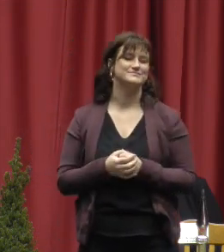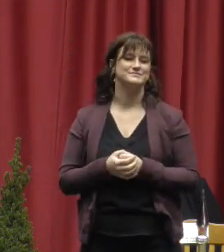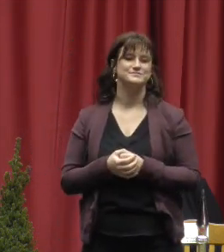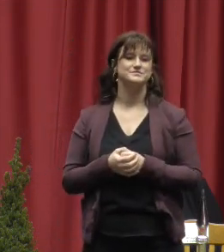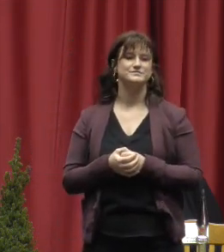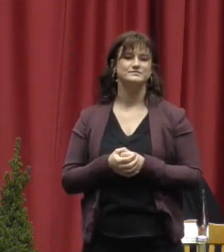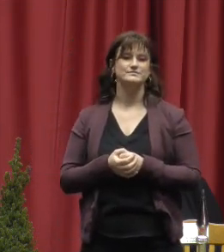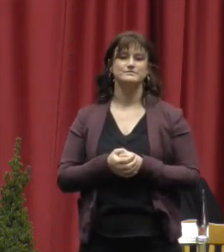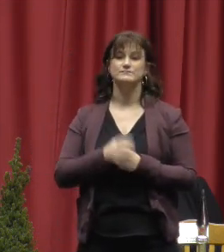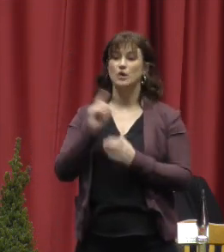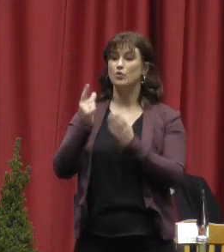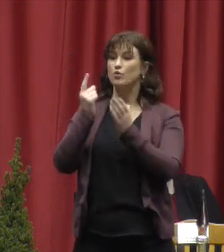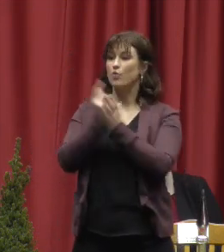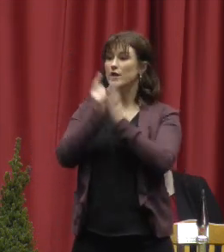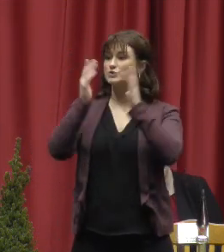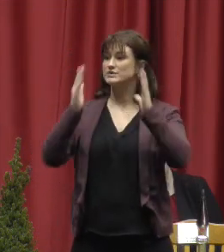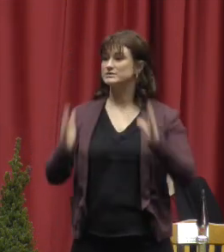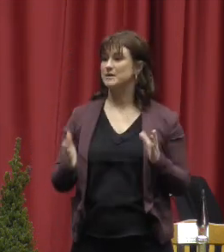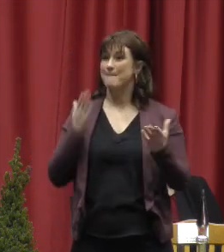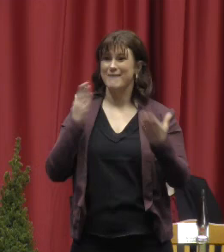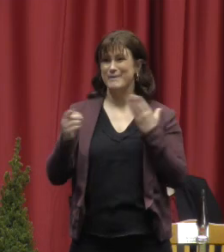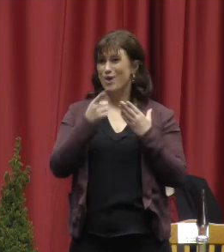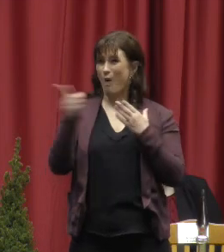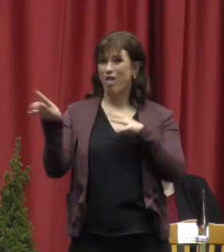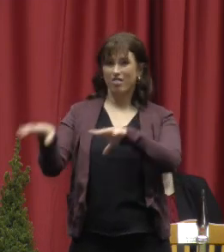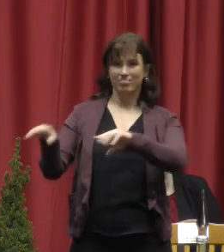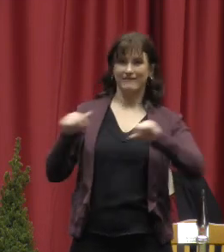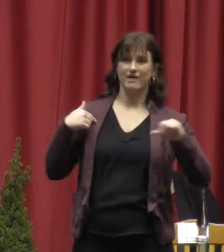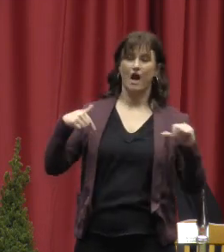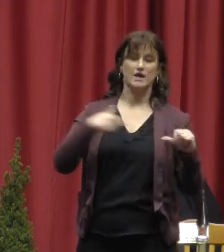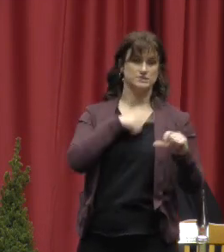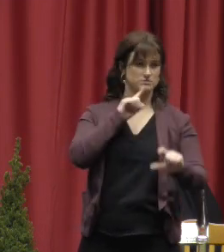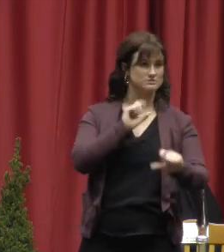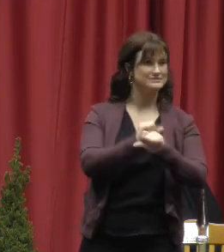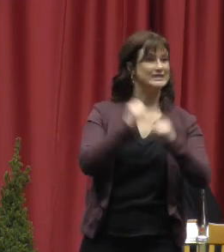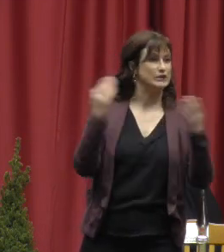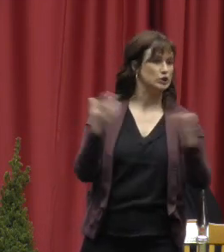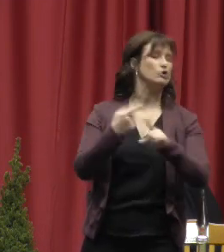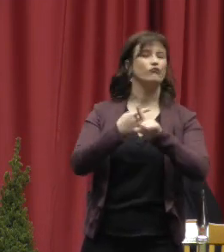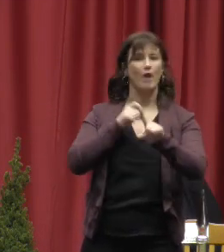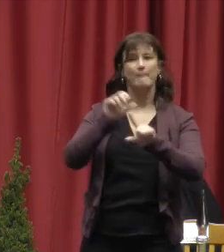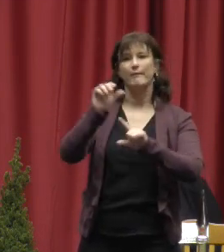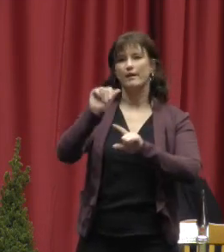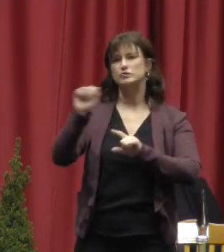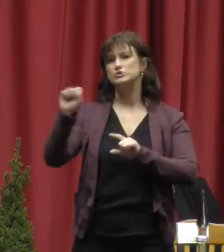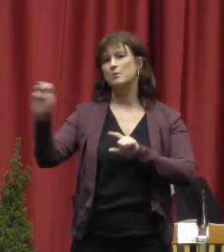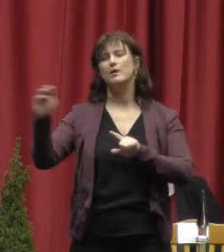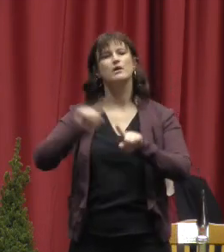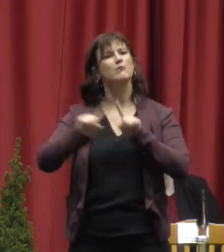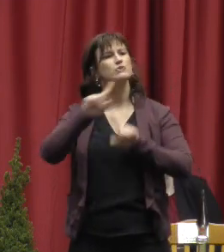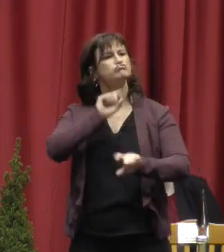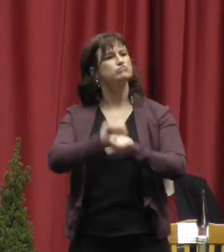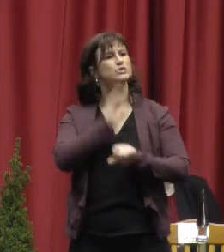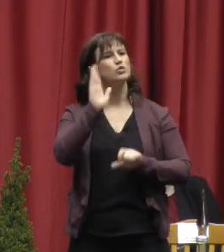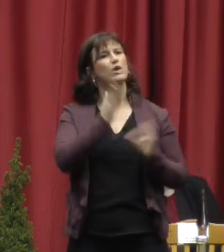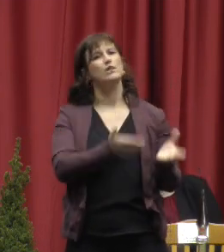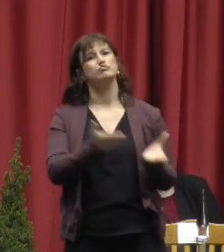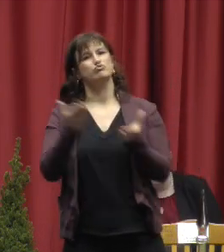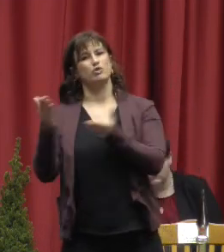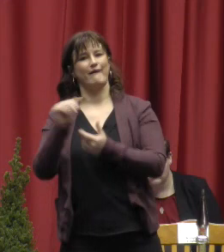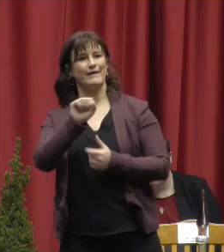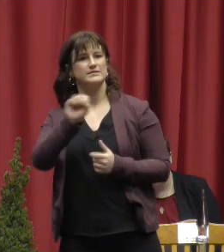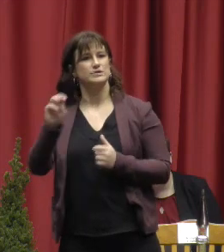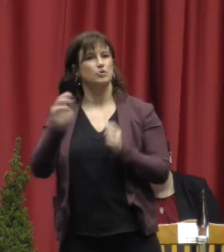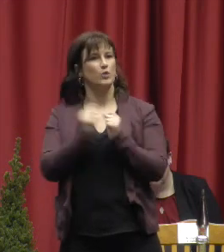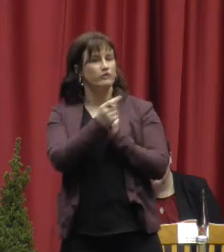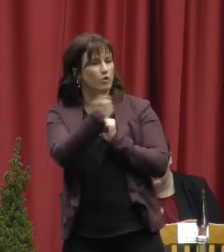Graduates, you all may be leaving us physically here from Anderson today, but in fact, you'll carry Anderson with you